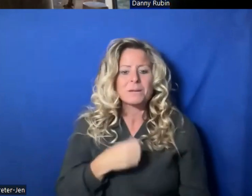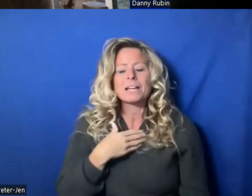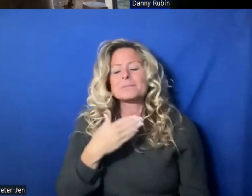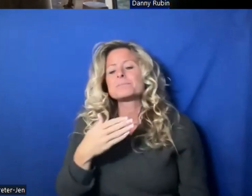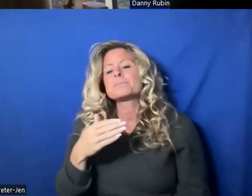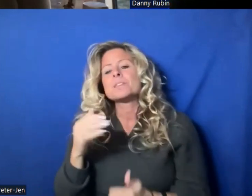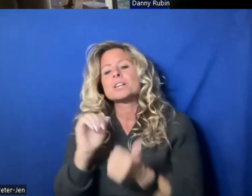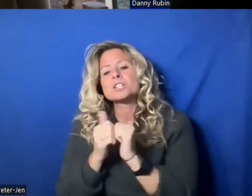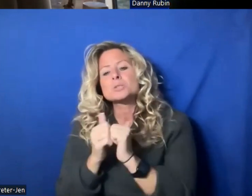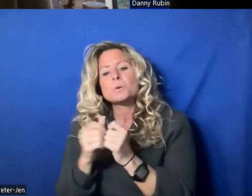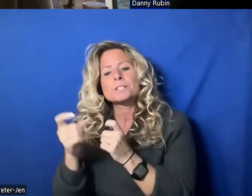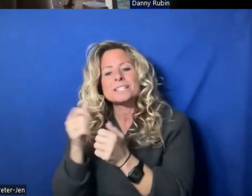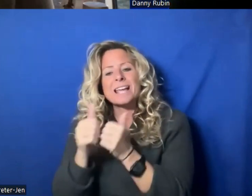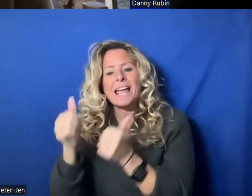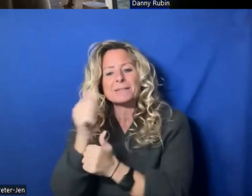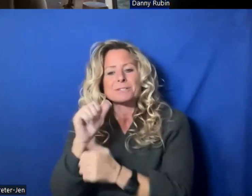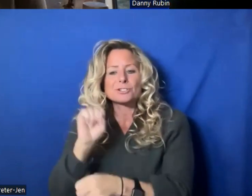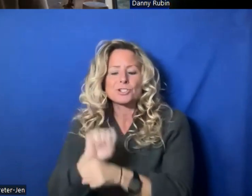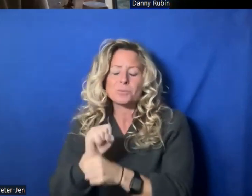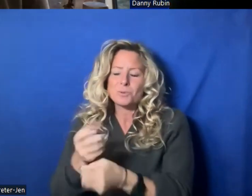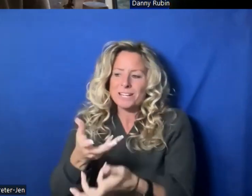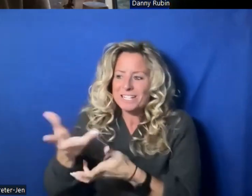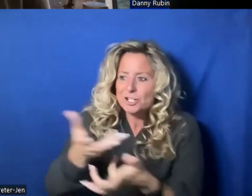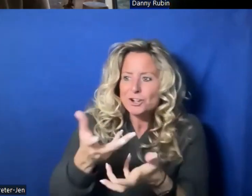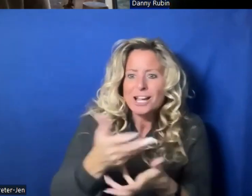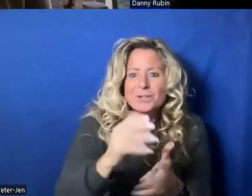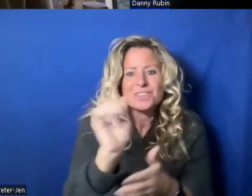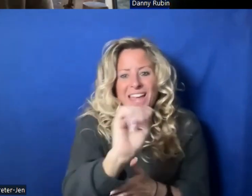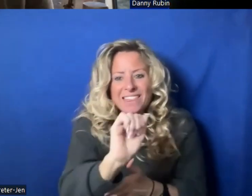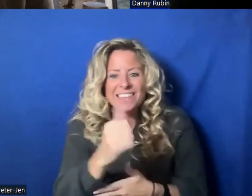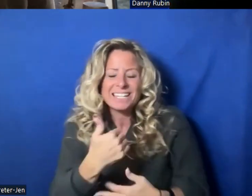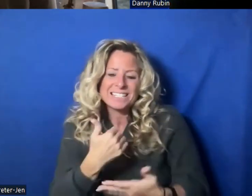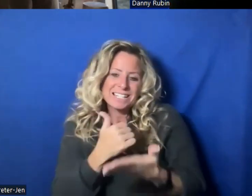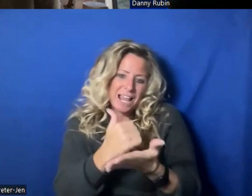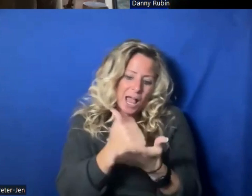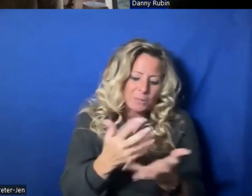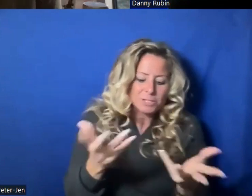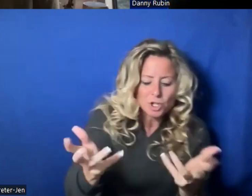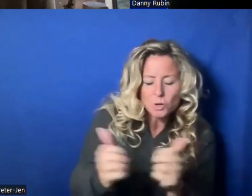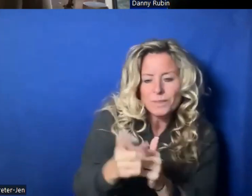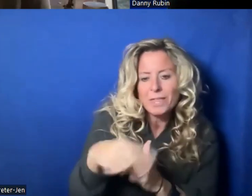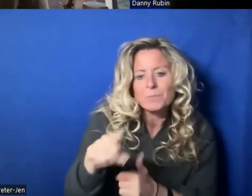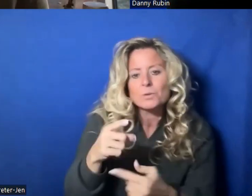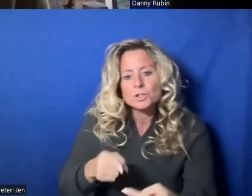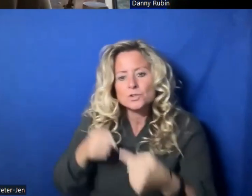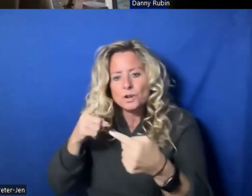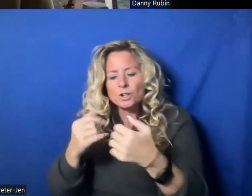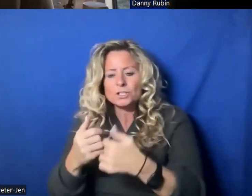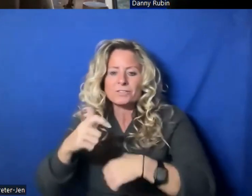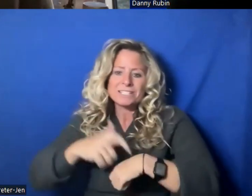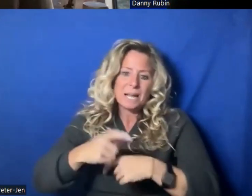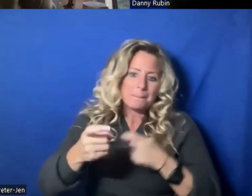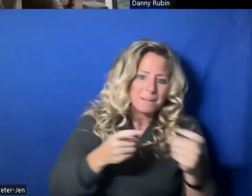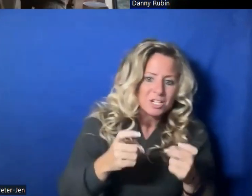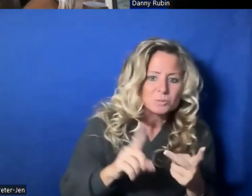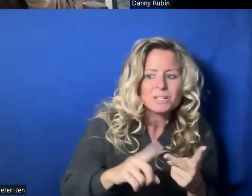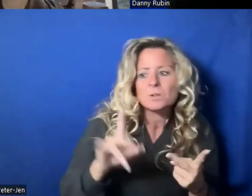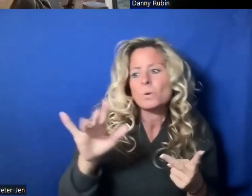where I get to interact with the student athletes and talk to them and help them through struggles, whether it's time management